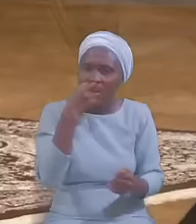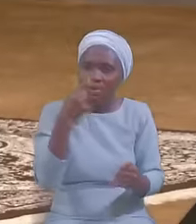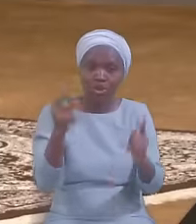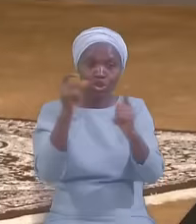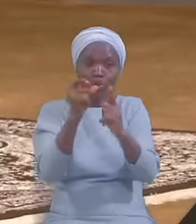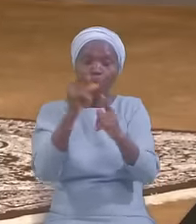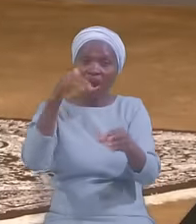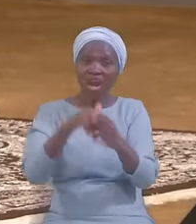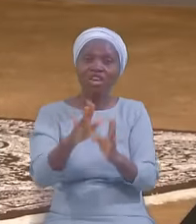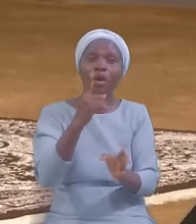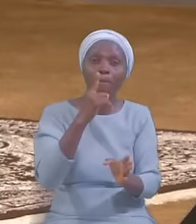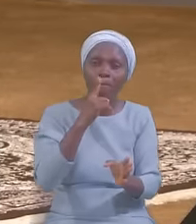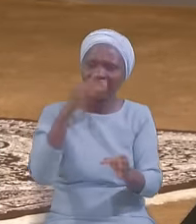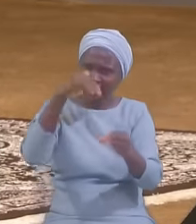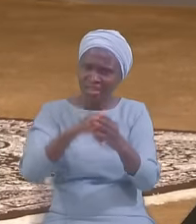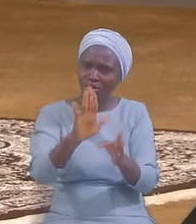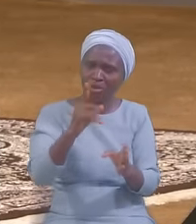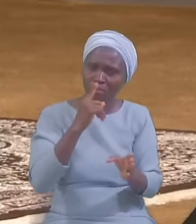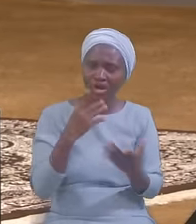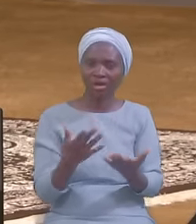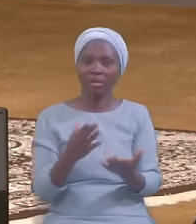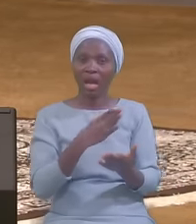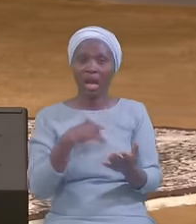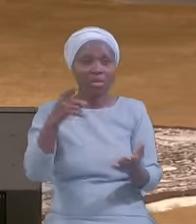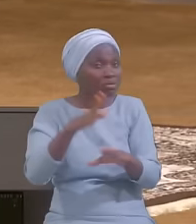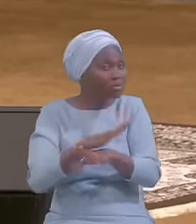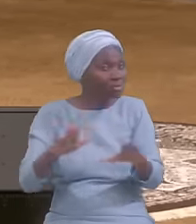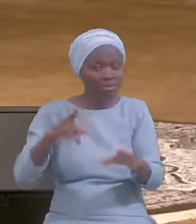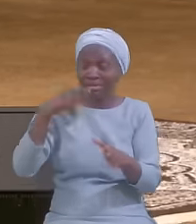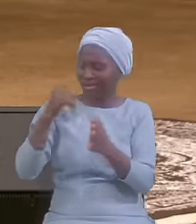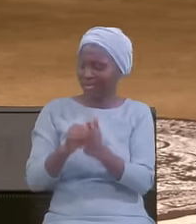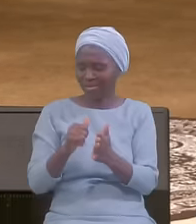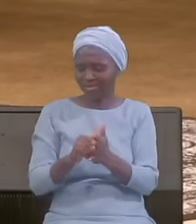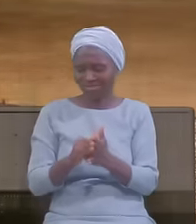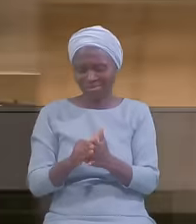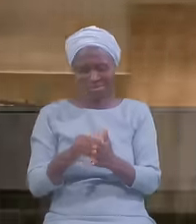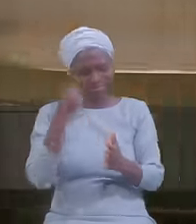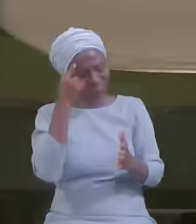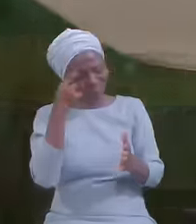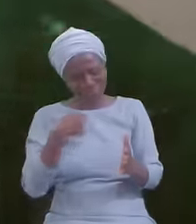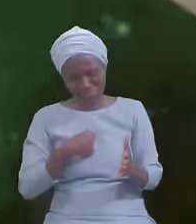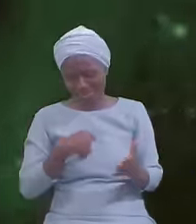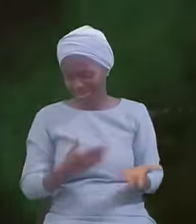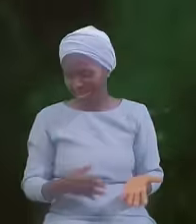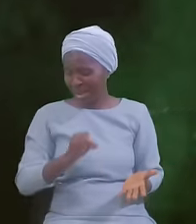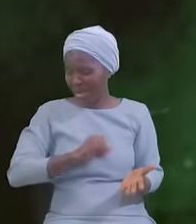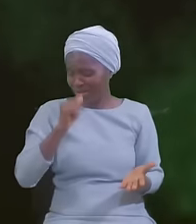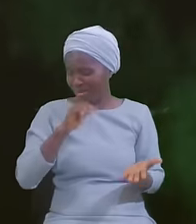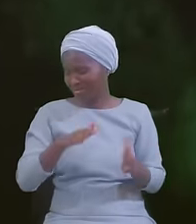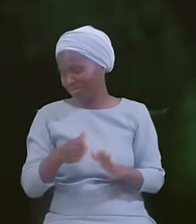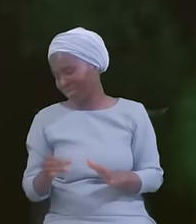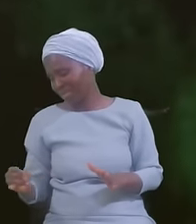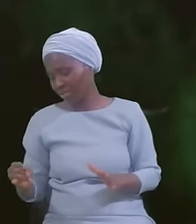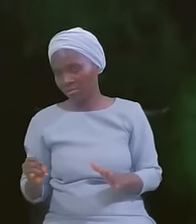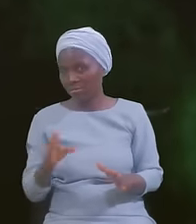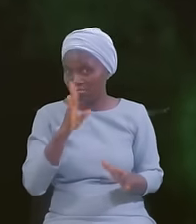mouth, in your mouth, in your mouth. And you don't say, I'm dying. Be careful. You are not